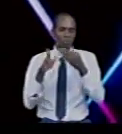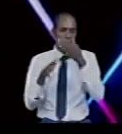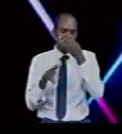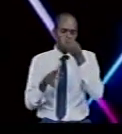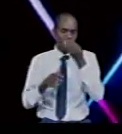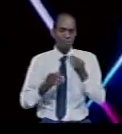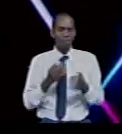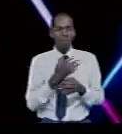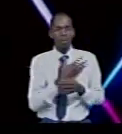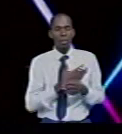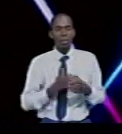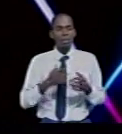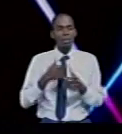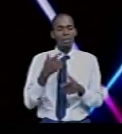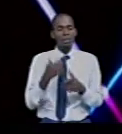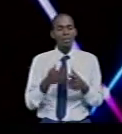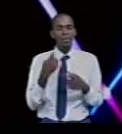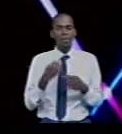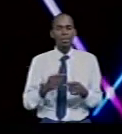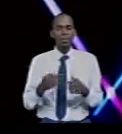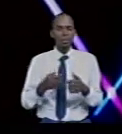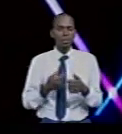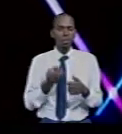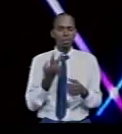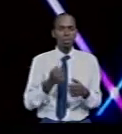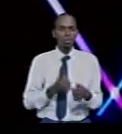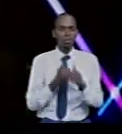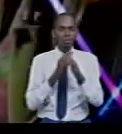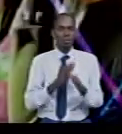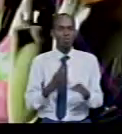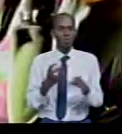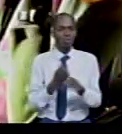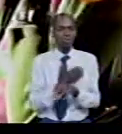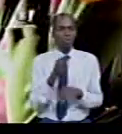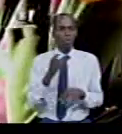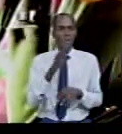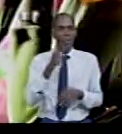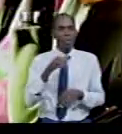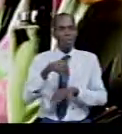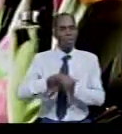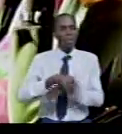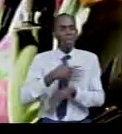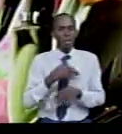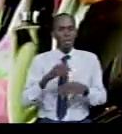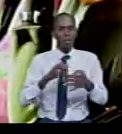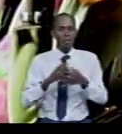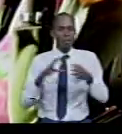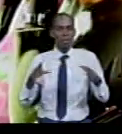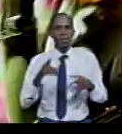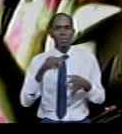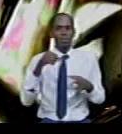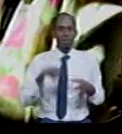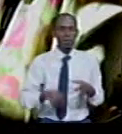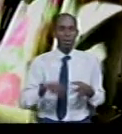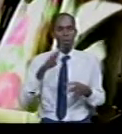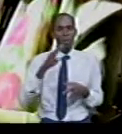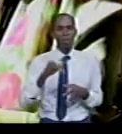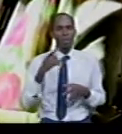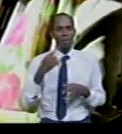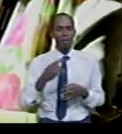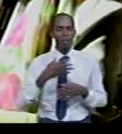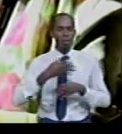25, and then the disciples took him by night, and they let him down by the wall in